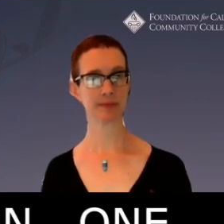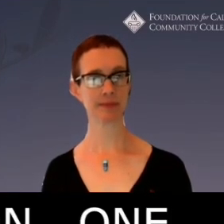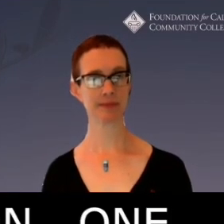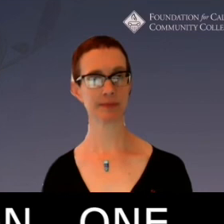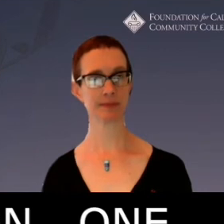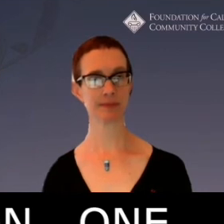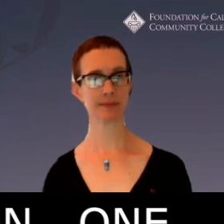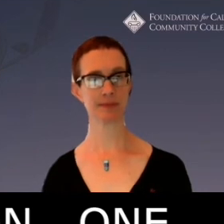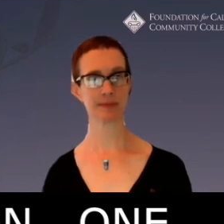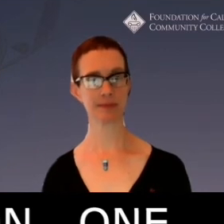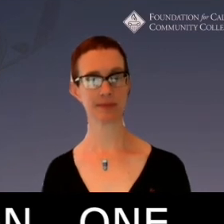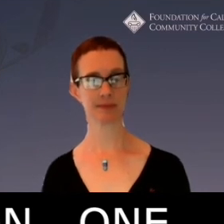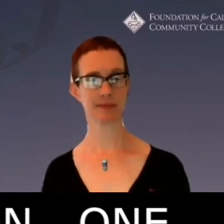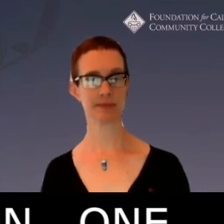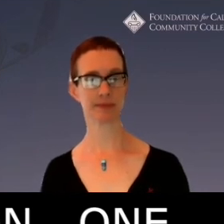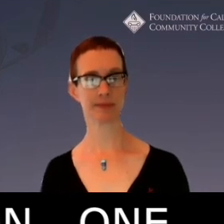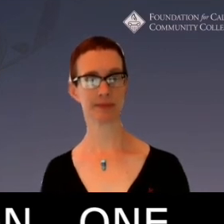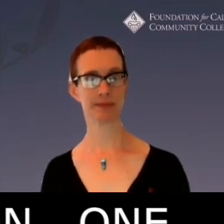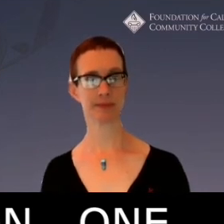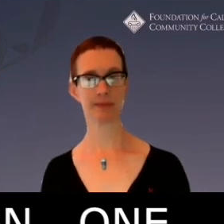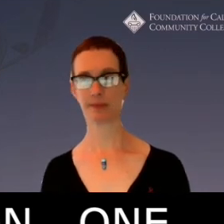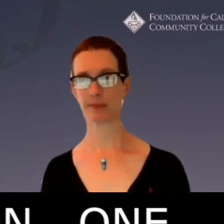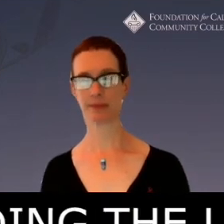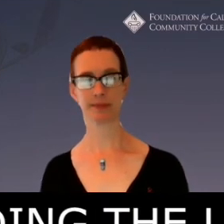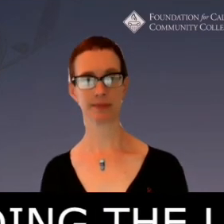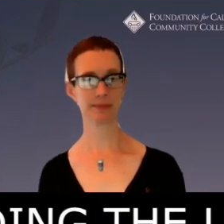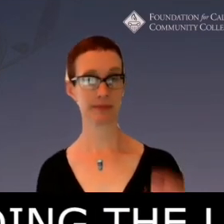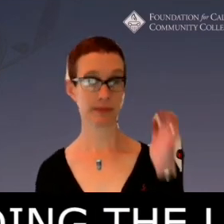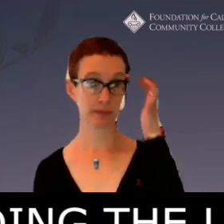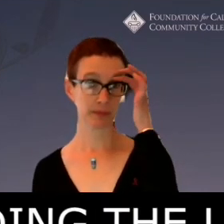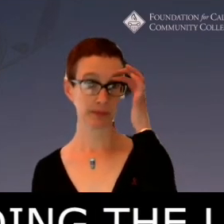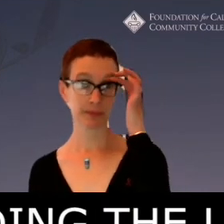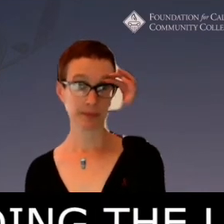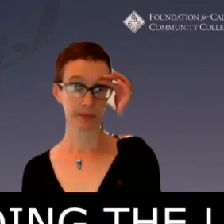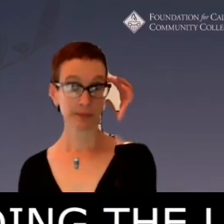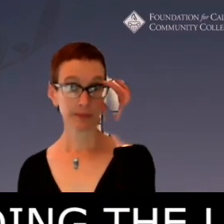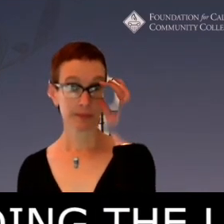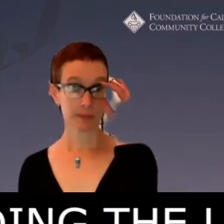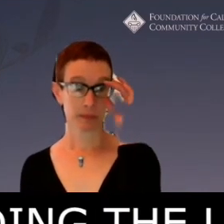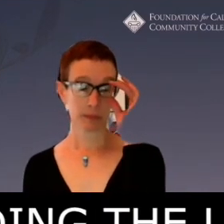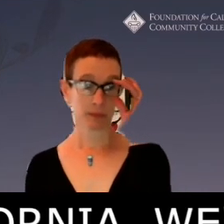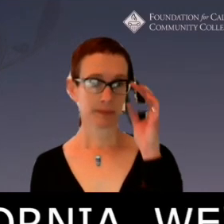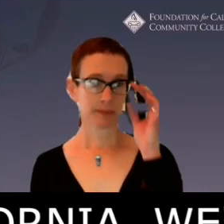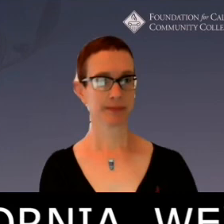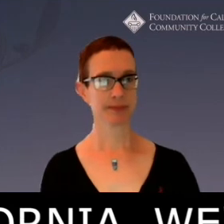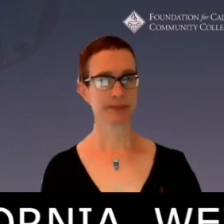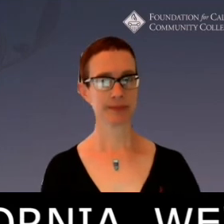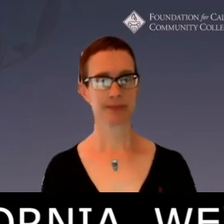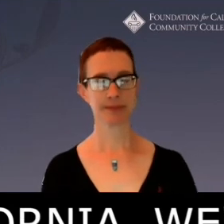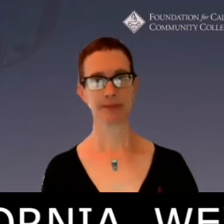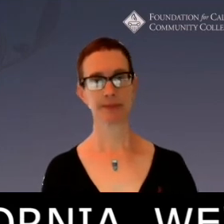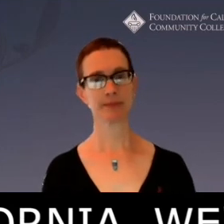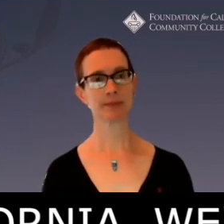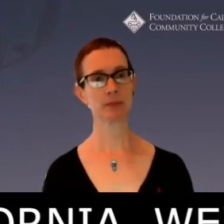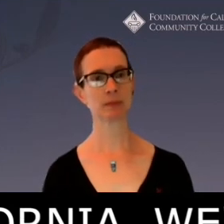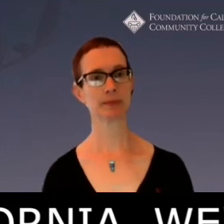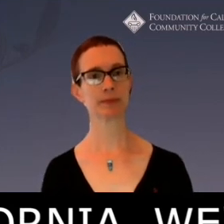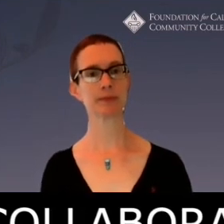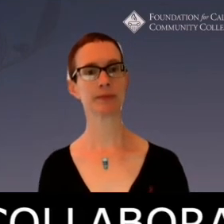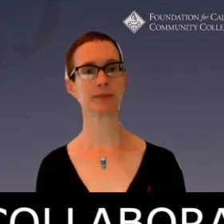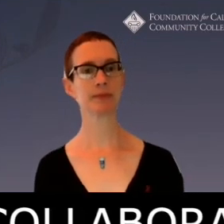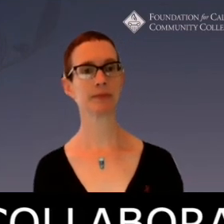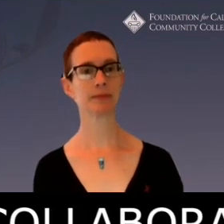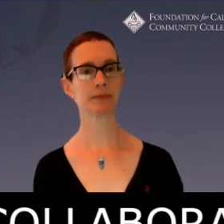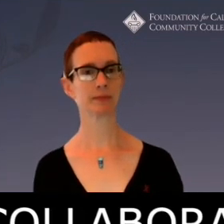lead. We are in Southern California. We're part of a long-standing collaborative that has been